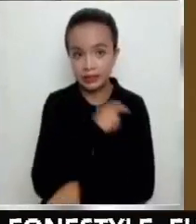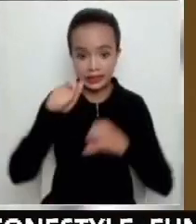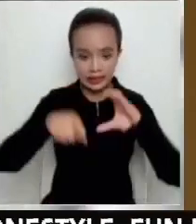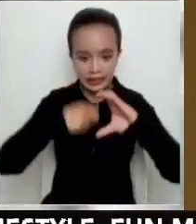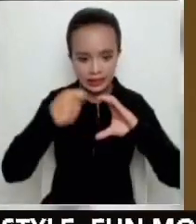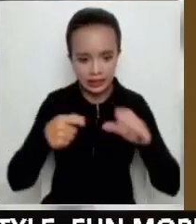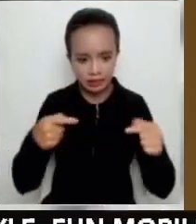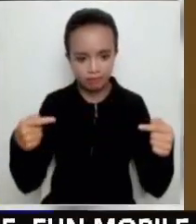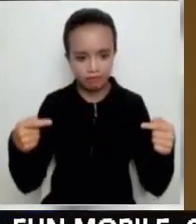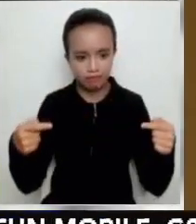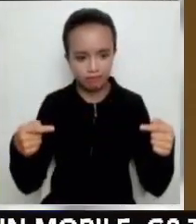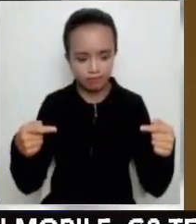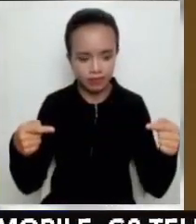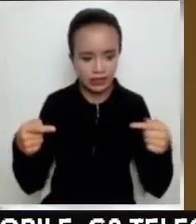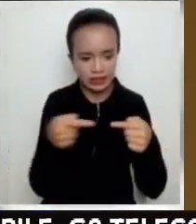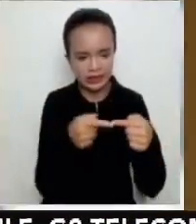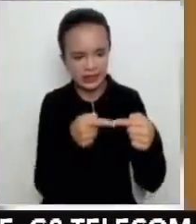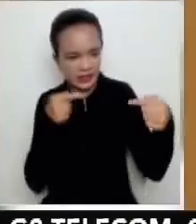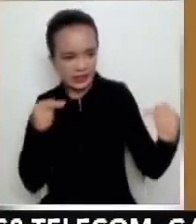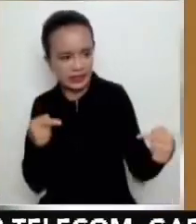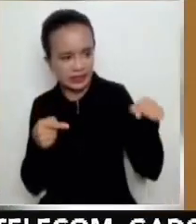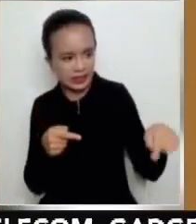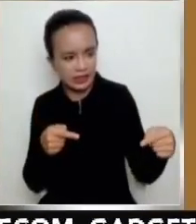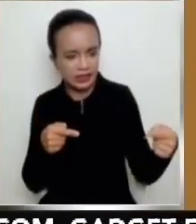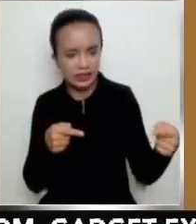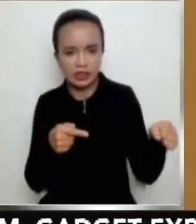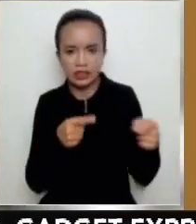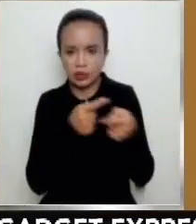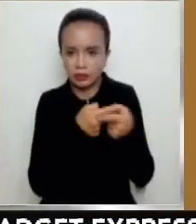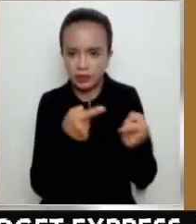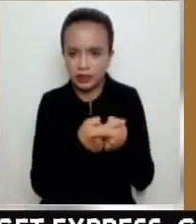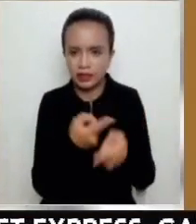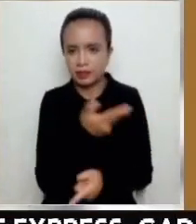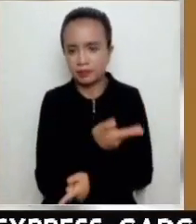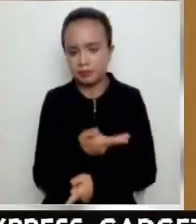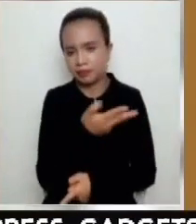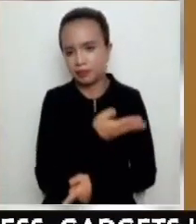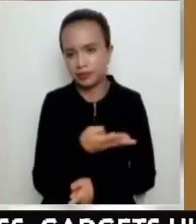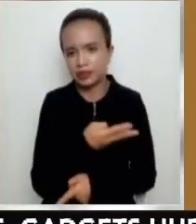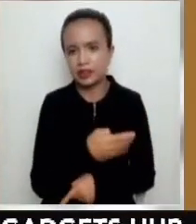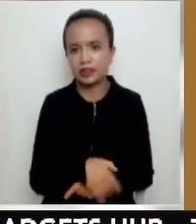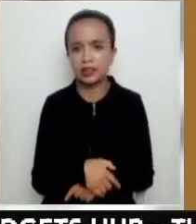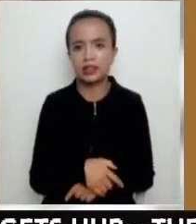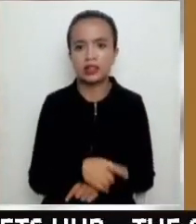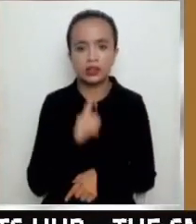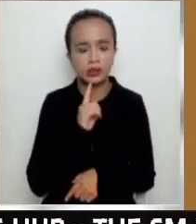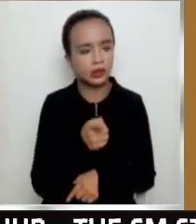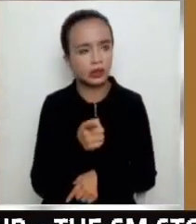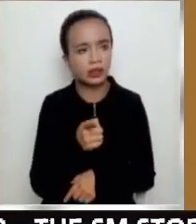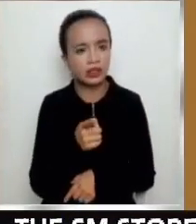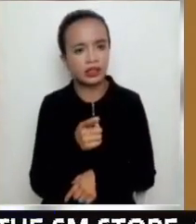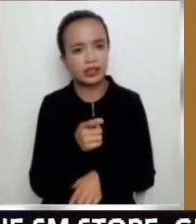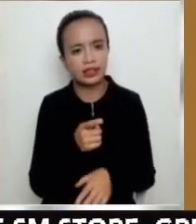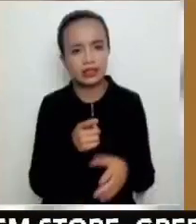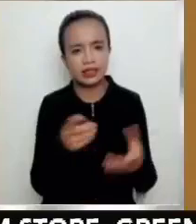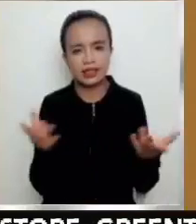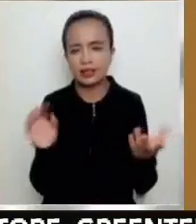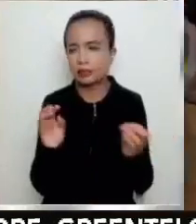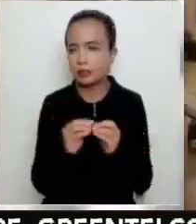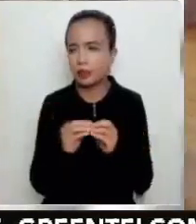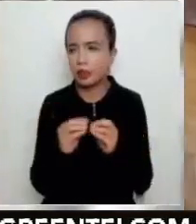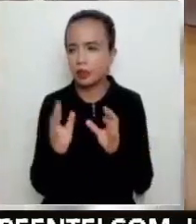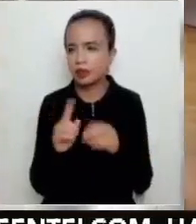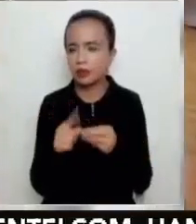kami ni Bea, Dennis, and Sid. I've been doing a lot of action, so it's really nice to a little bit more conversational and more